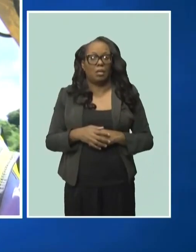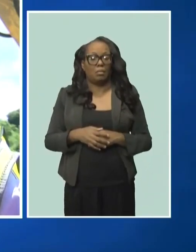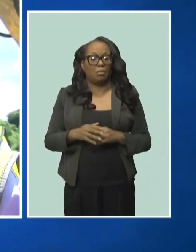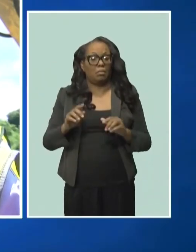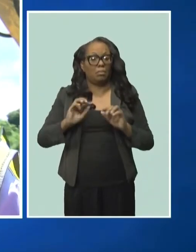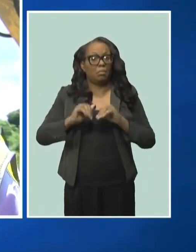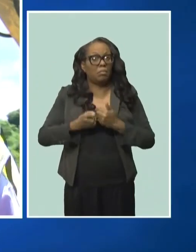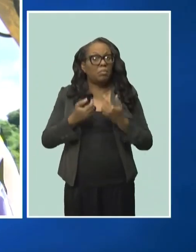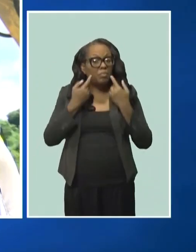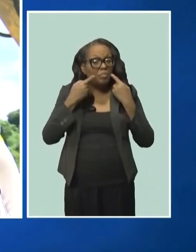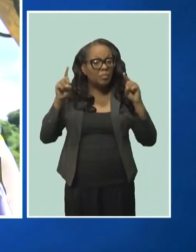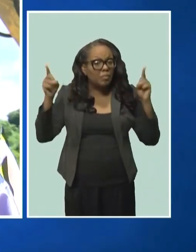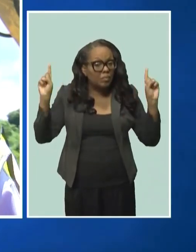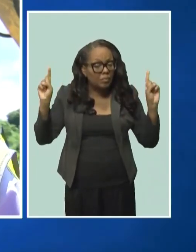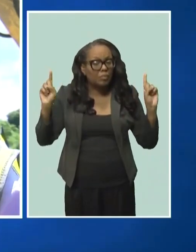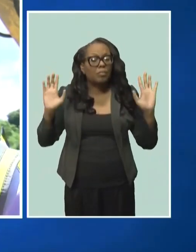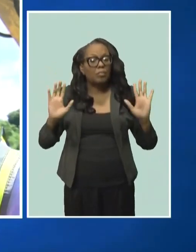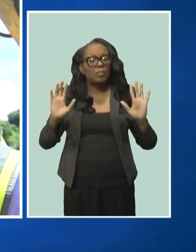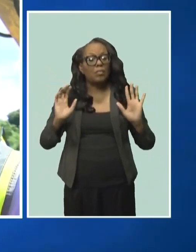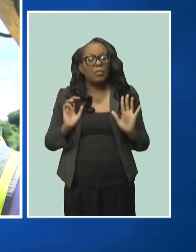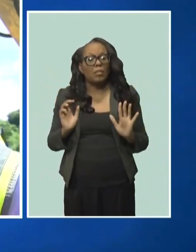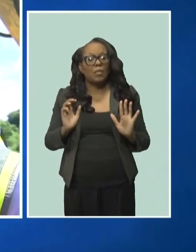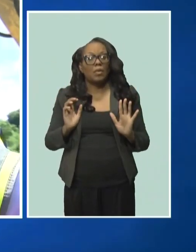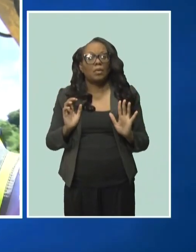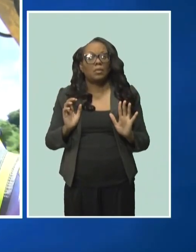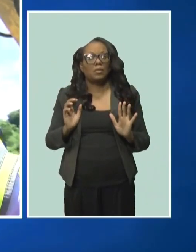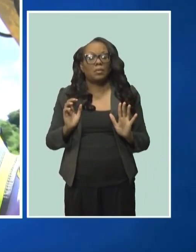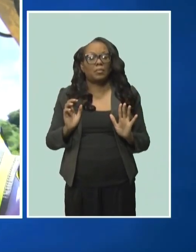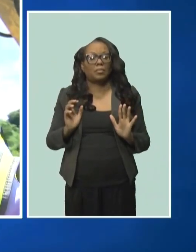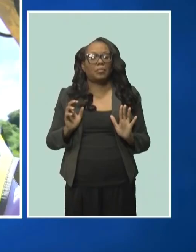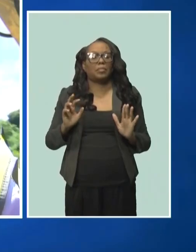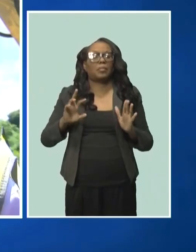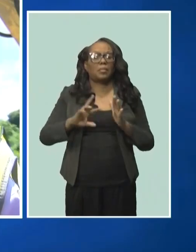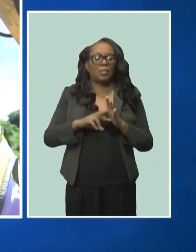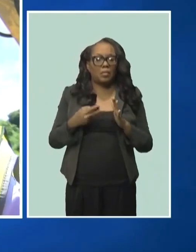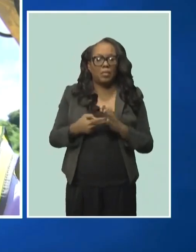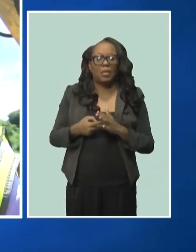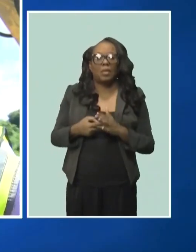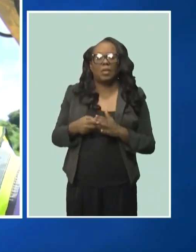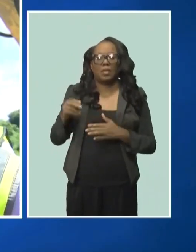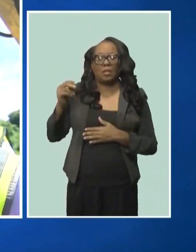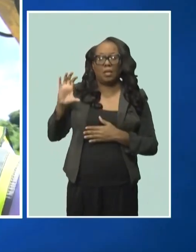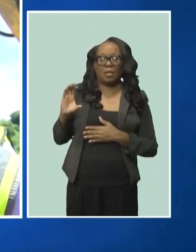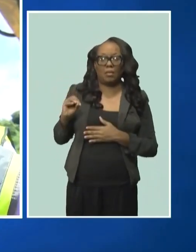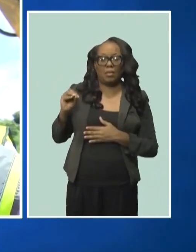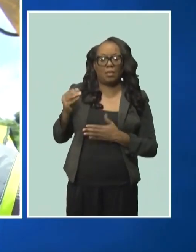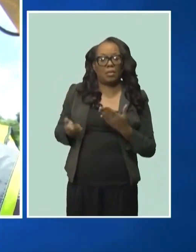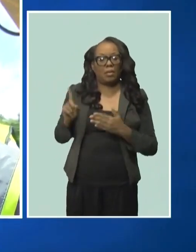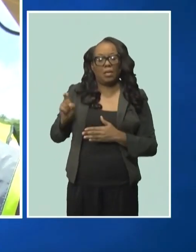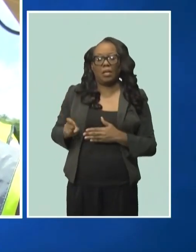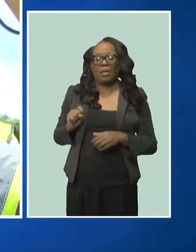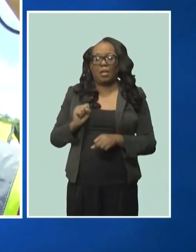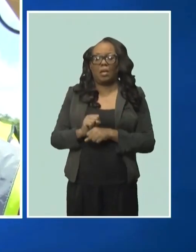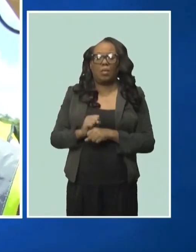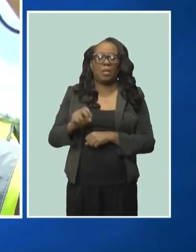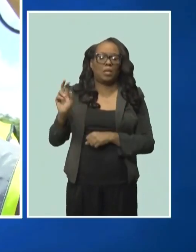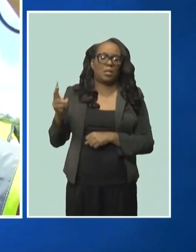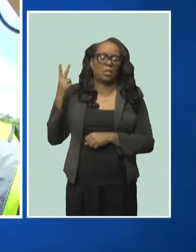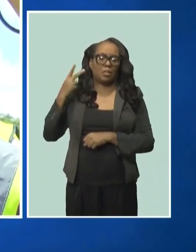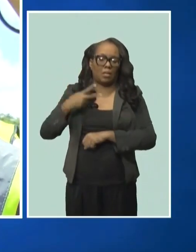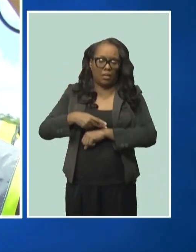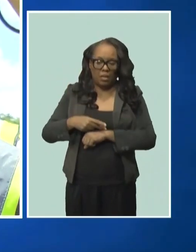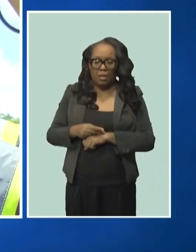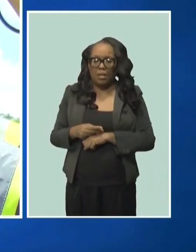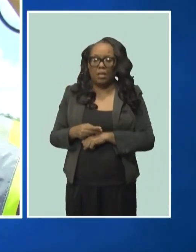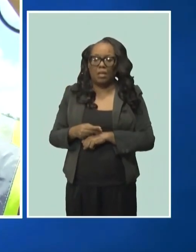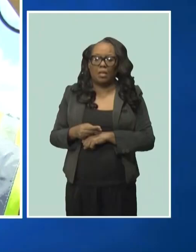that would mean that the contractor will have to work maybe double shift late on the evenings and